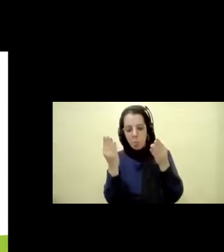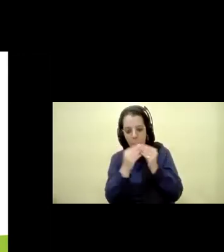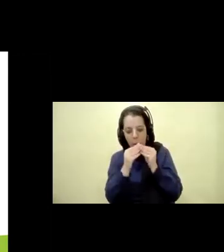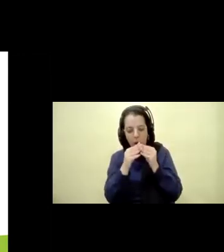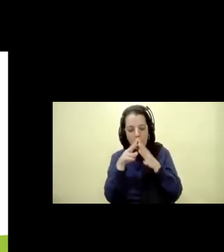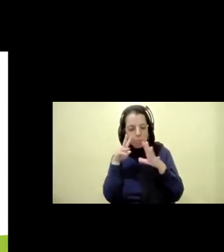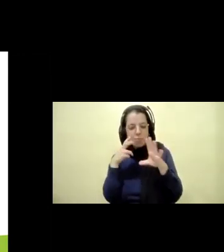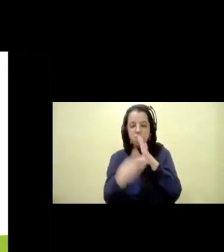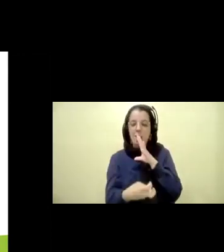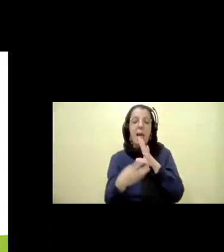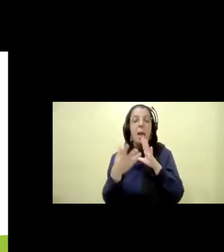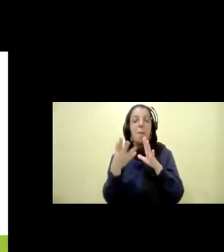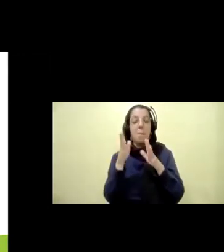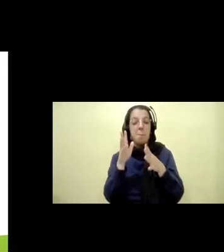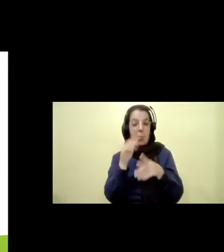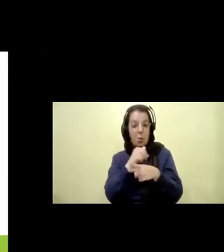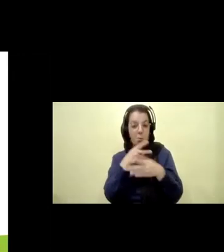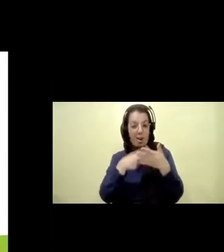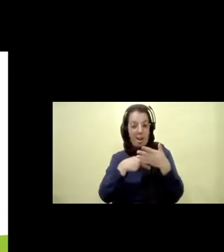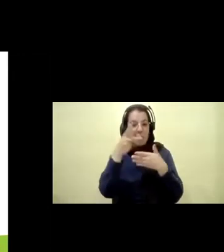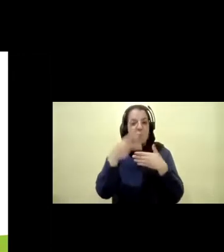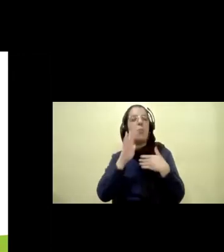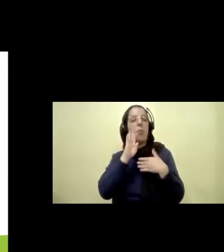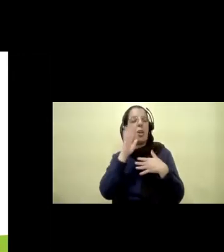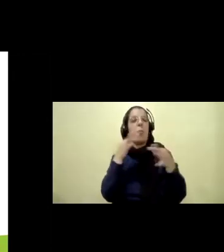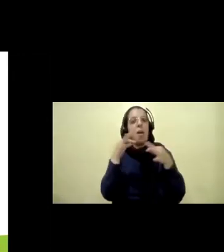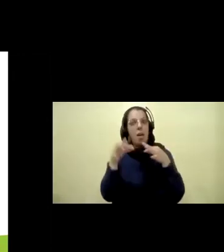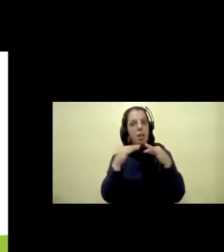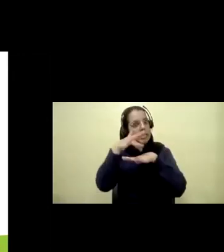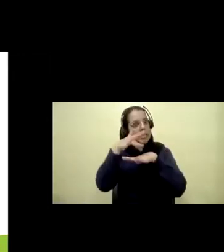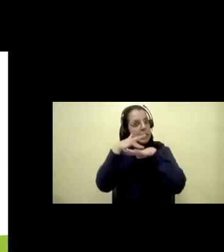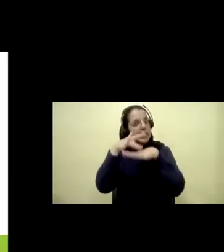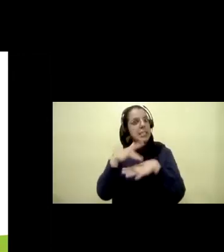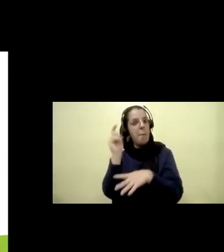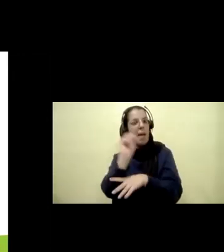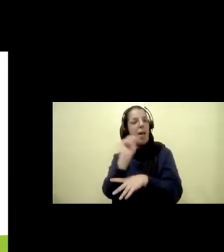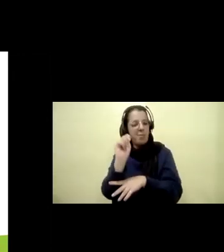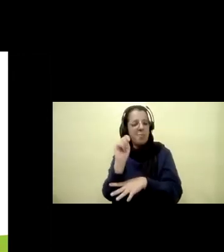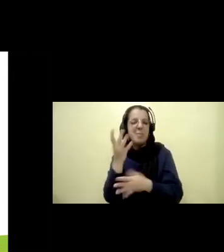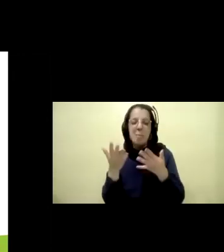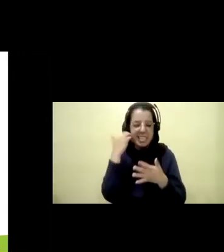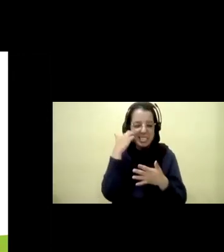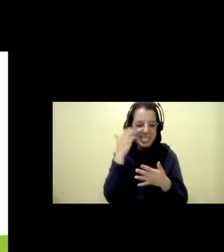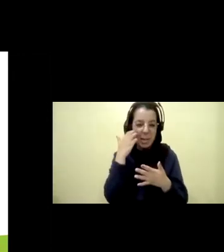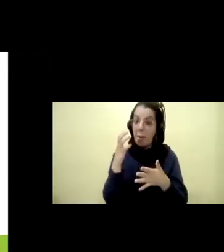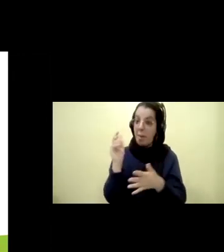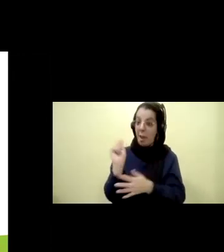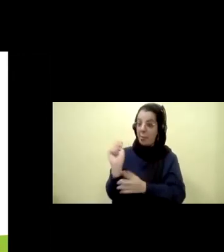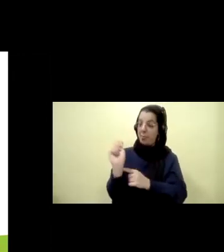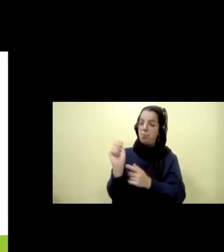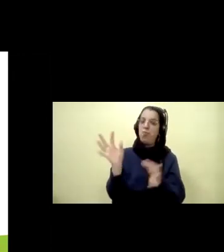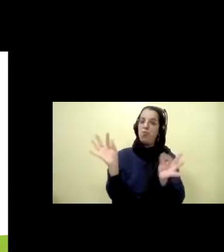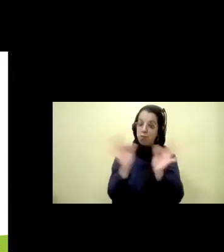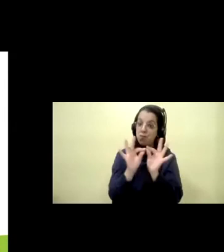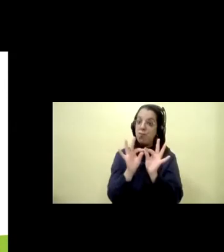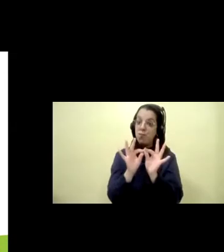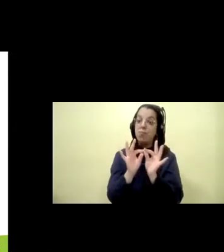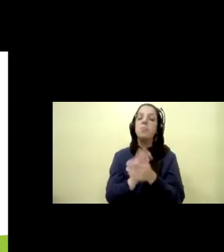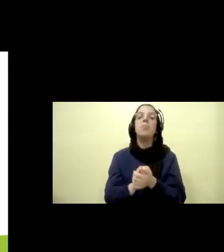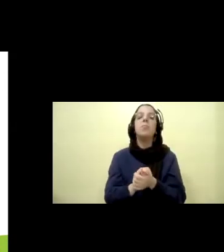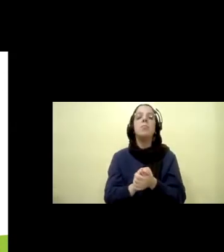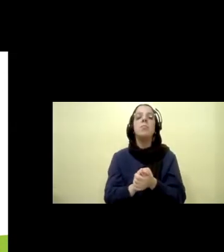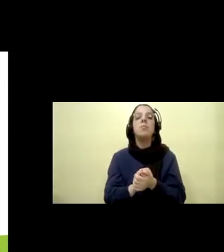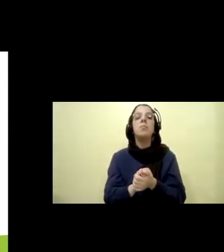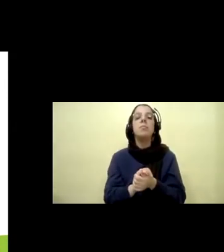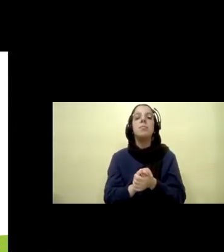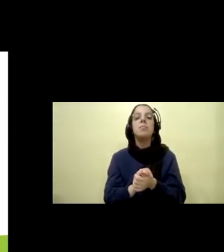about bathrooms all the time. It's really annoying, but we're going to talk about it. So any other site related logistics,